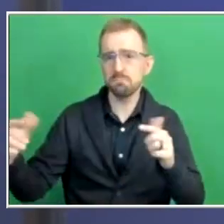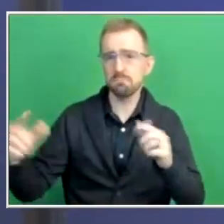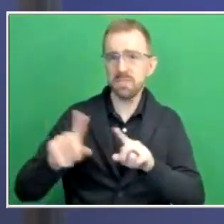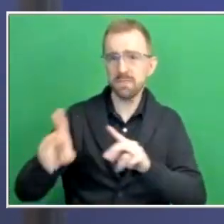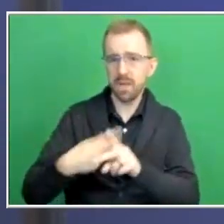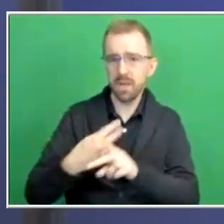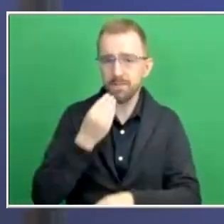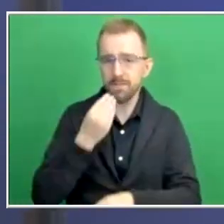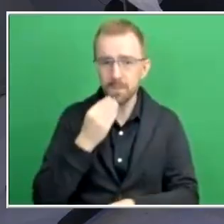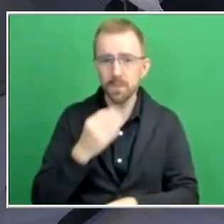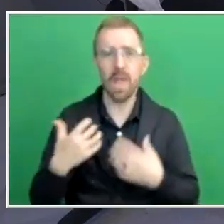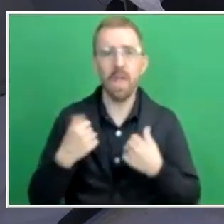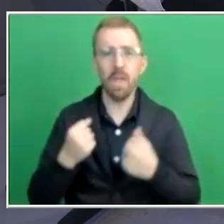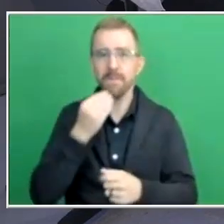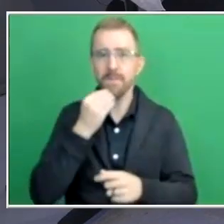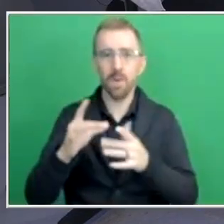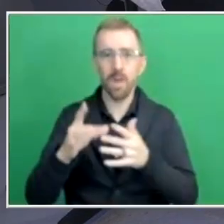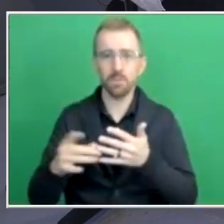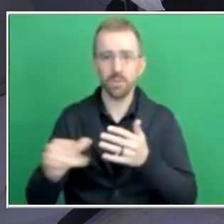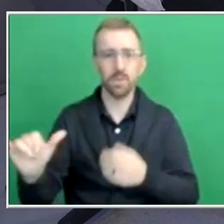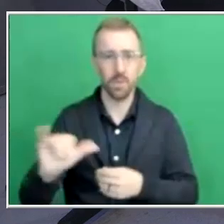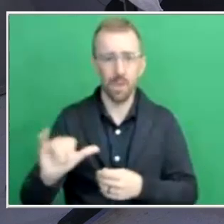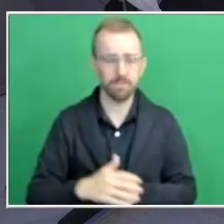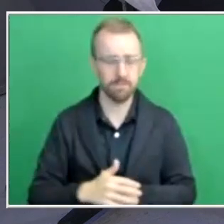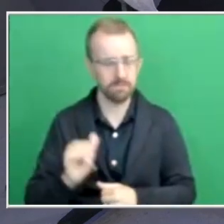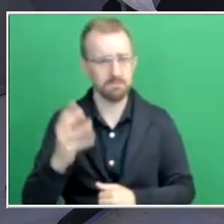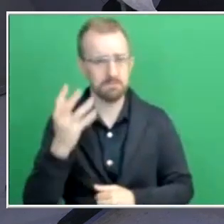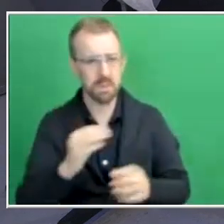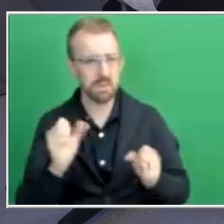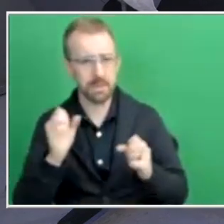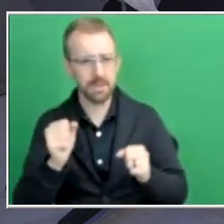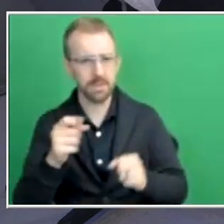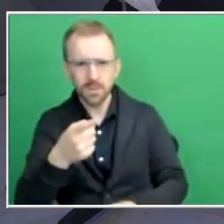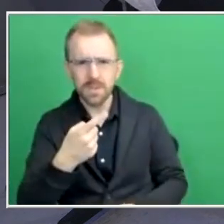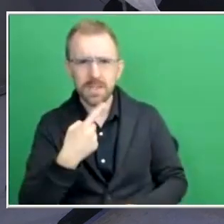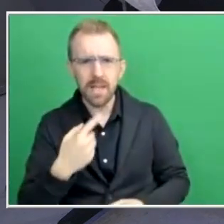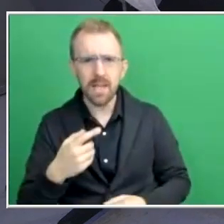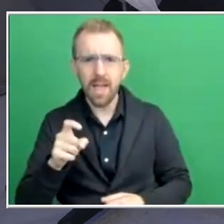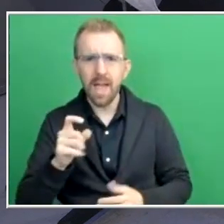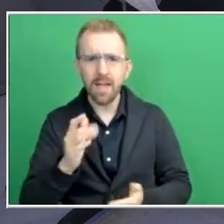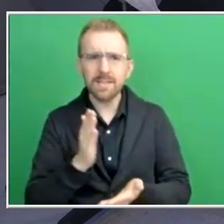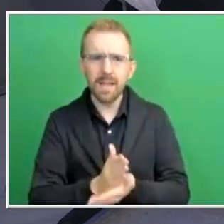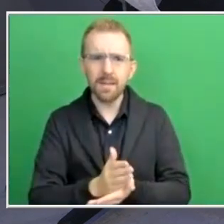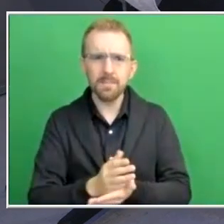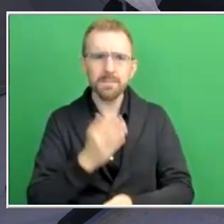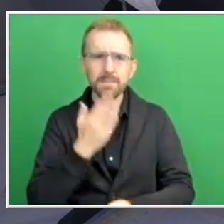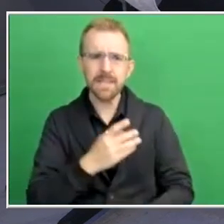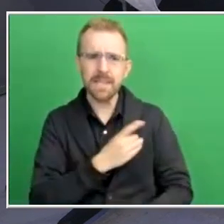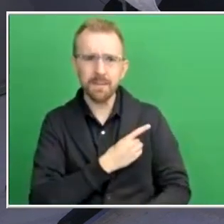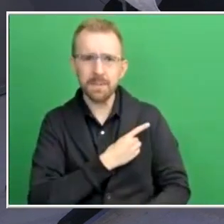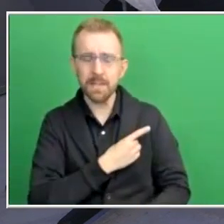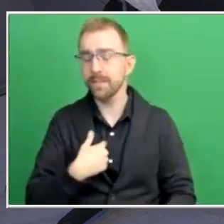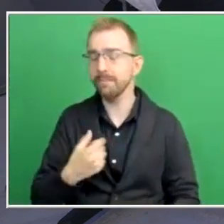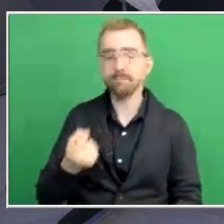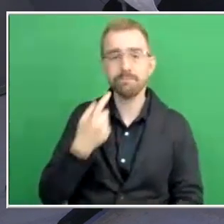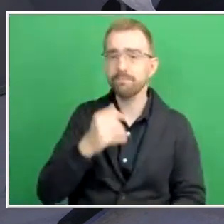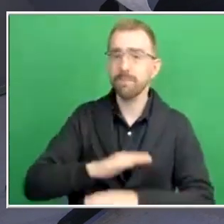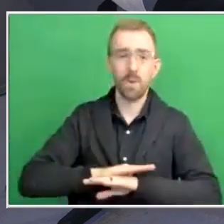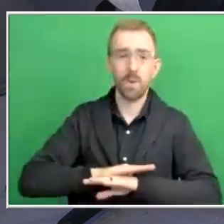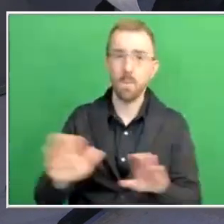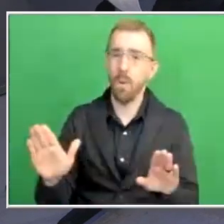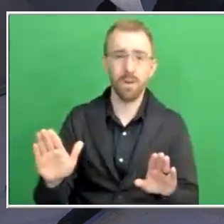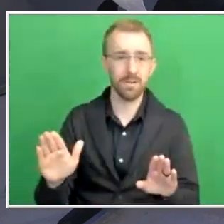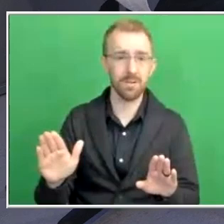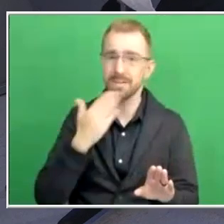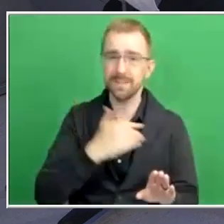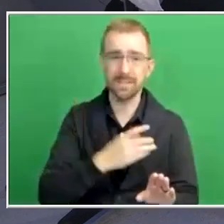food options as well. That is pretty amazing. And did you get to stop taking your diabetes drugs? I don't take no more diabetes. Amazing.